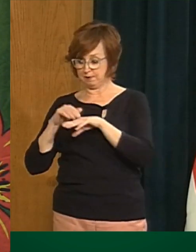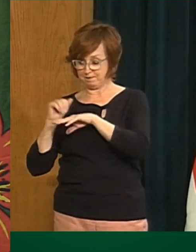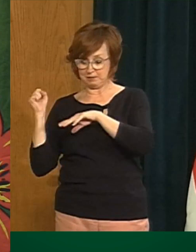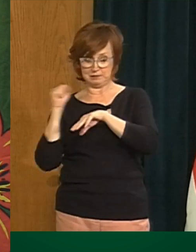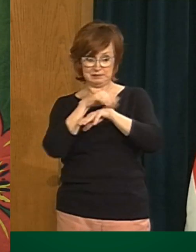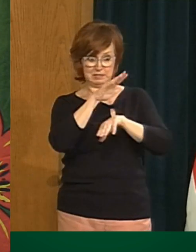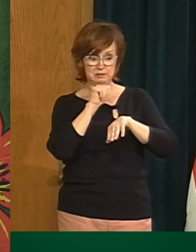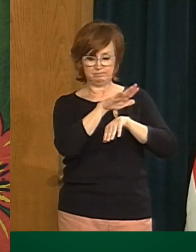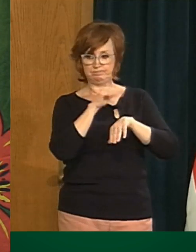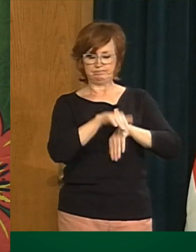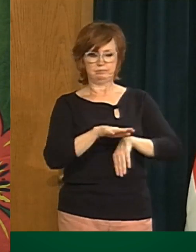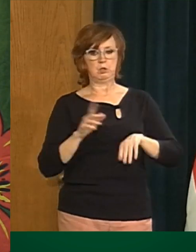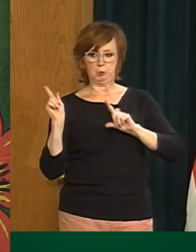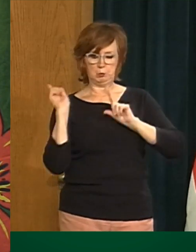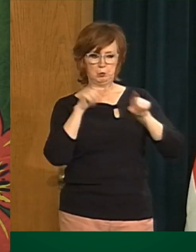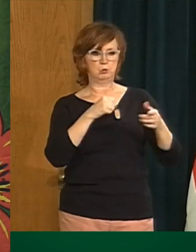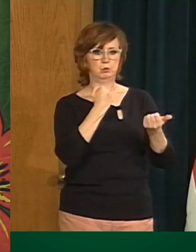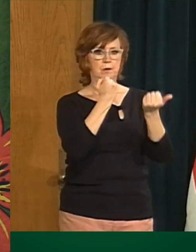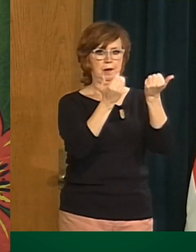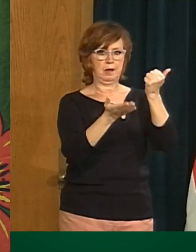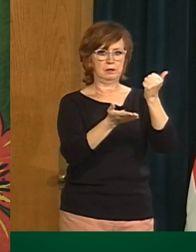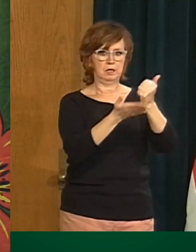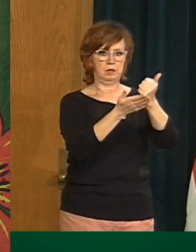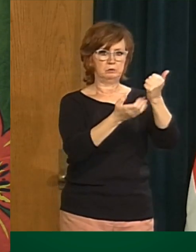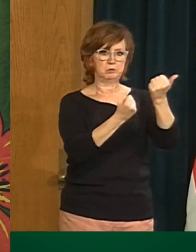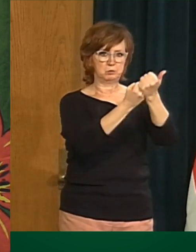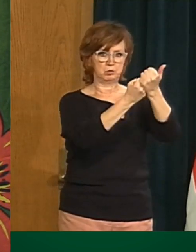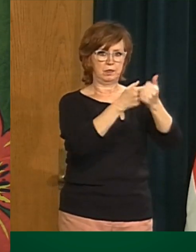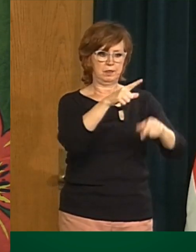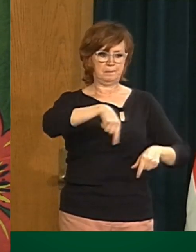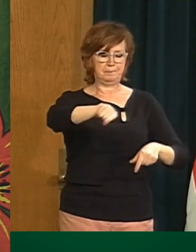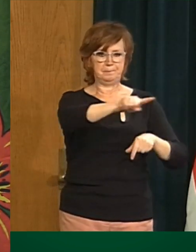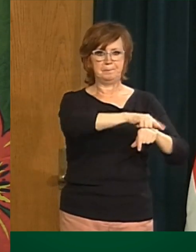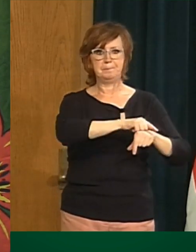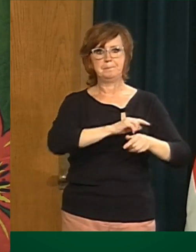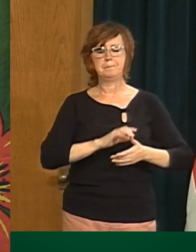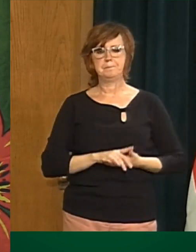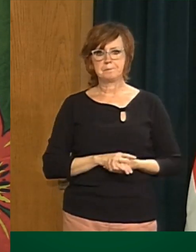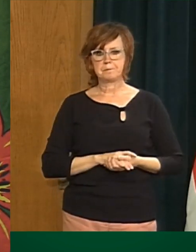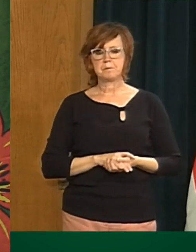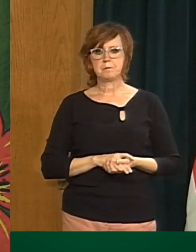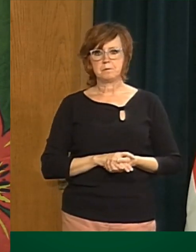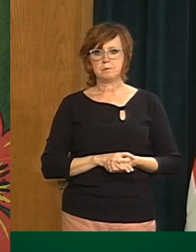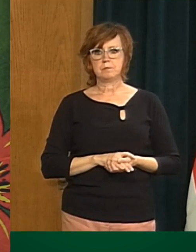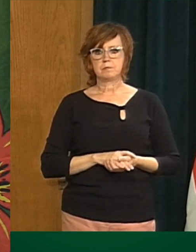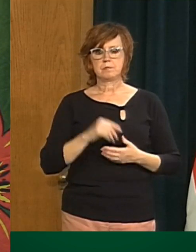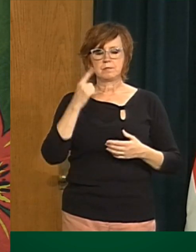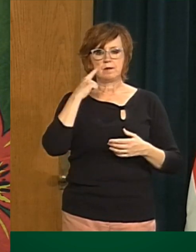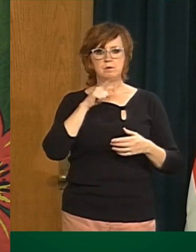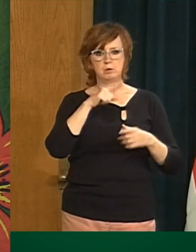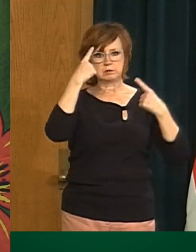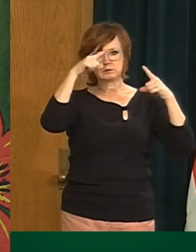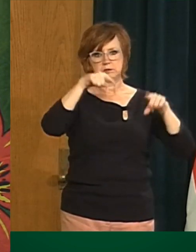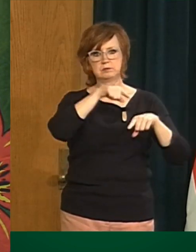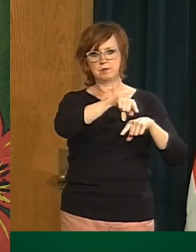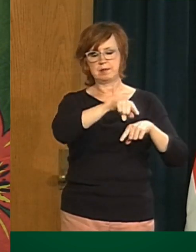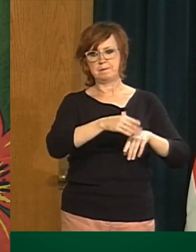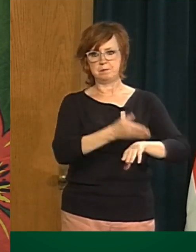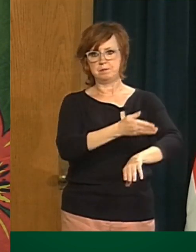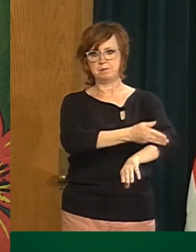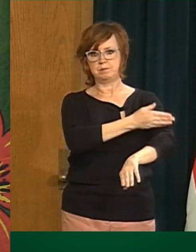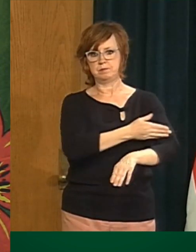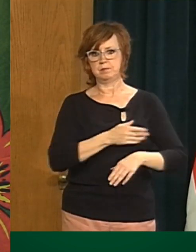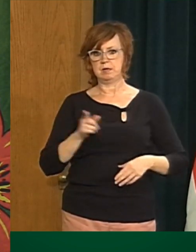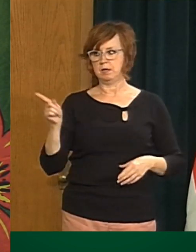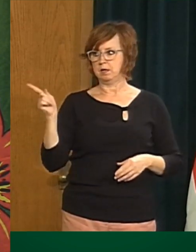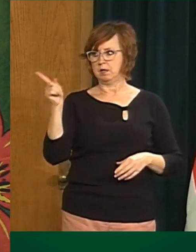leadership to ensure that we get our cases in the northwestern part of this province in a better place over the course of the next number of weeks. Do you have a